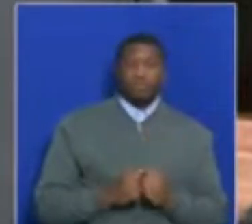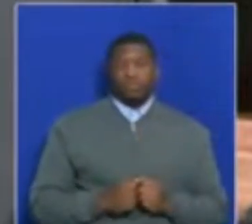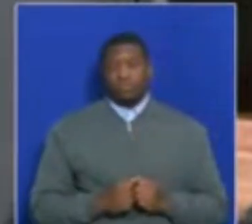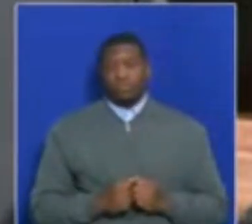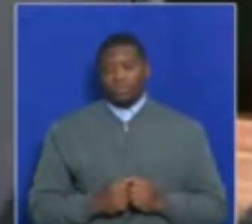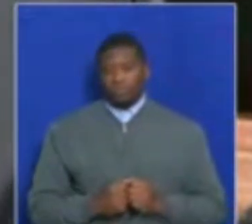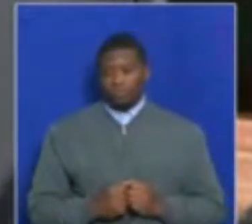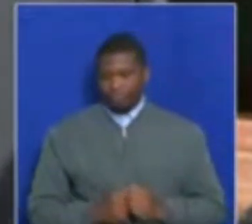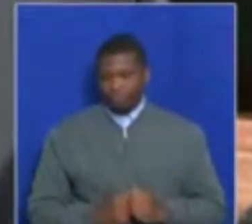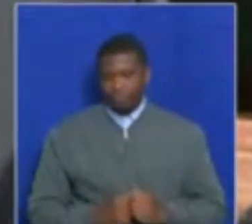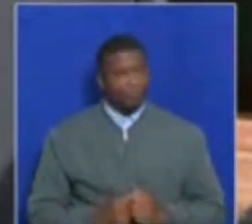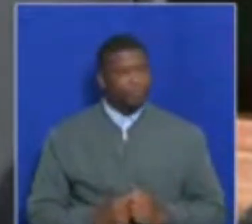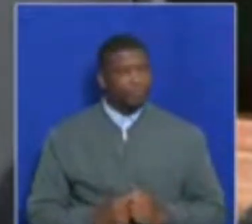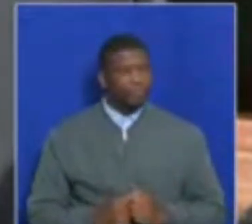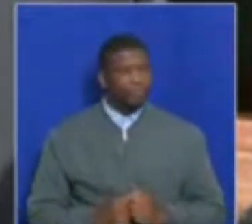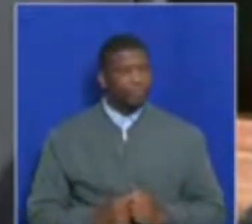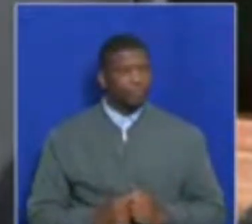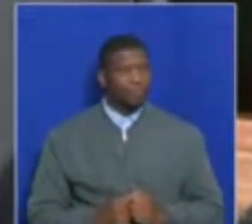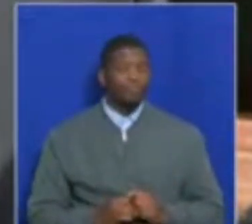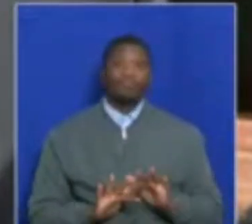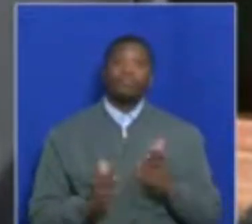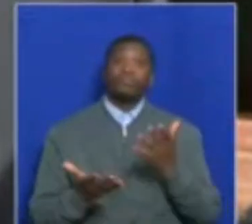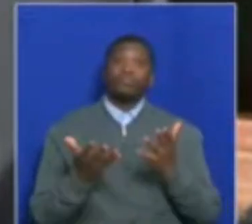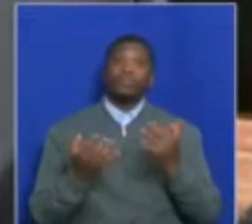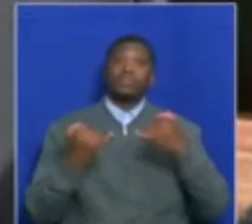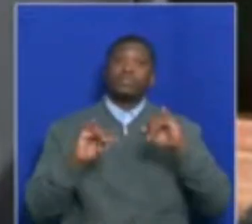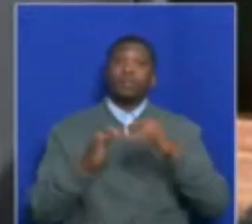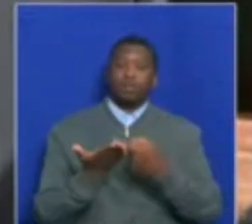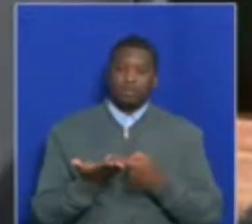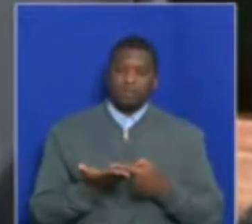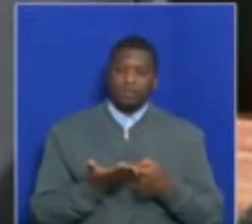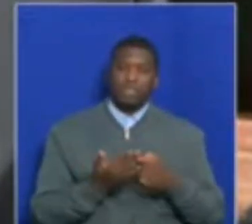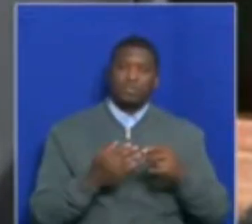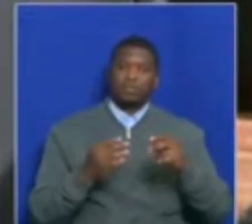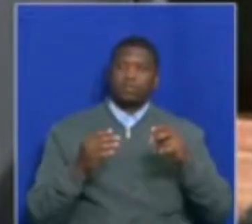Maybe while we're on this topic, just to illustrate